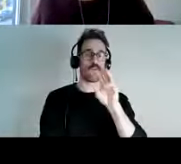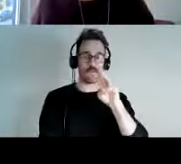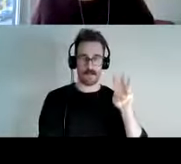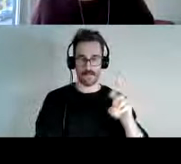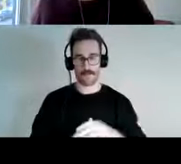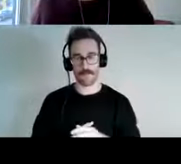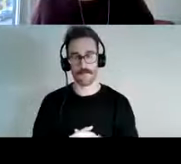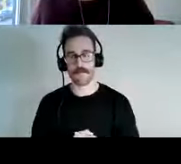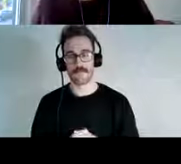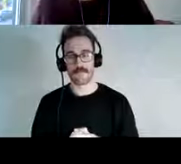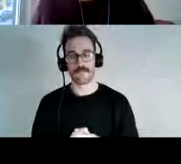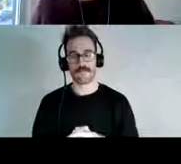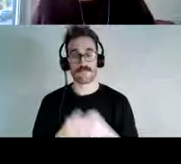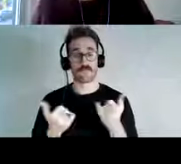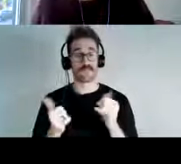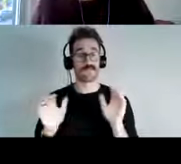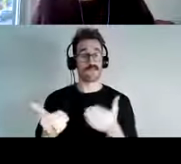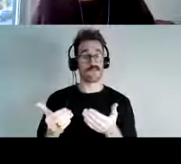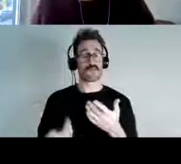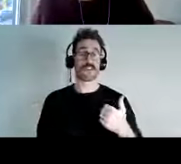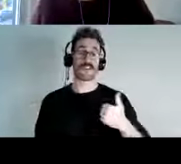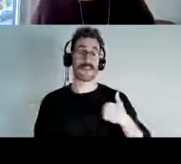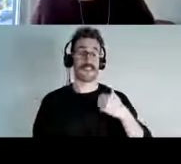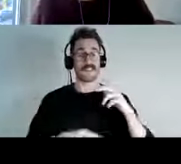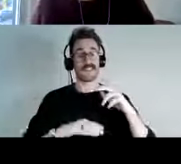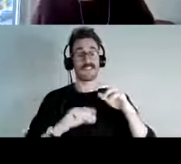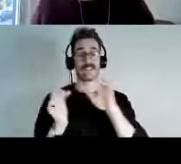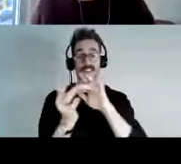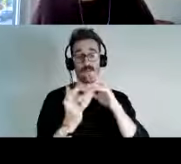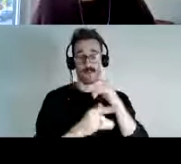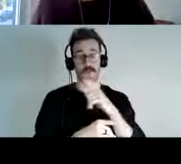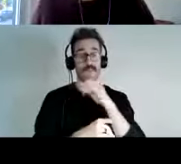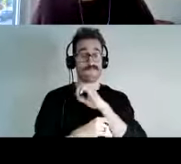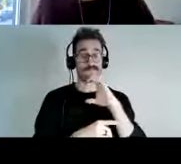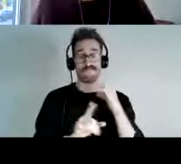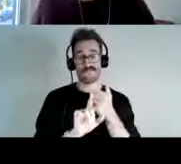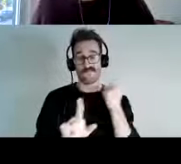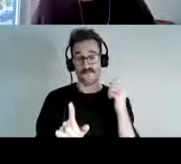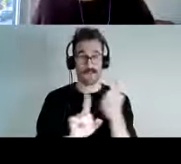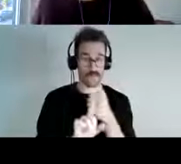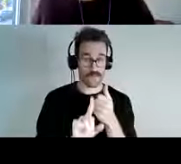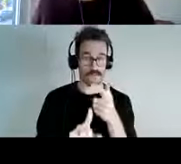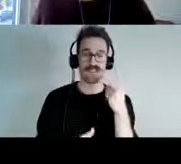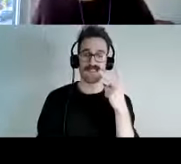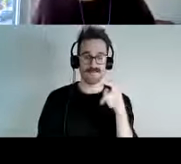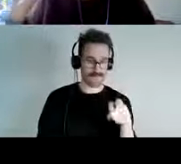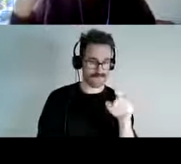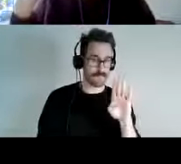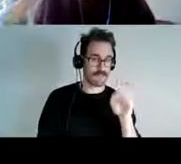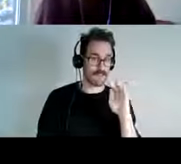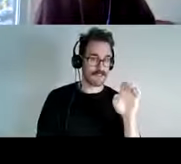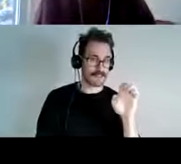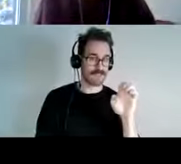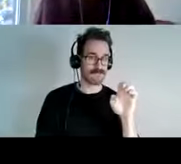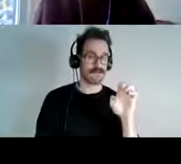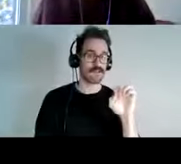And I'd like to introduce the Canadian Network for the Prevention of Elder Abuse, which is Executive Director, as you'll see on screen, is Benedict Chaflin. And